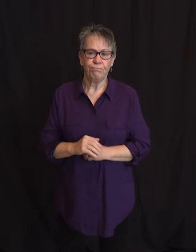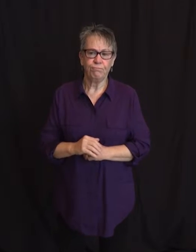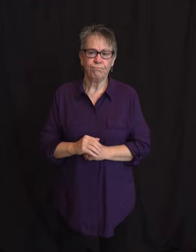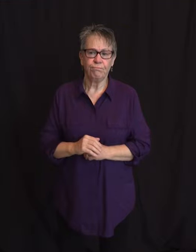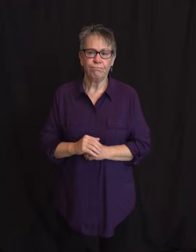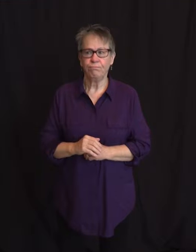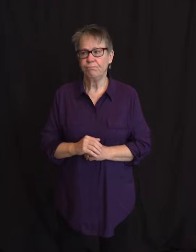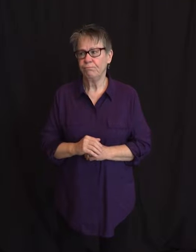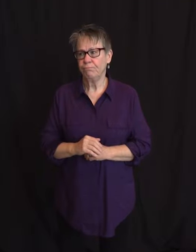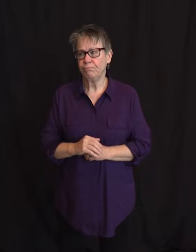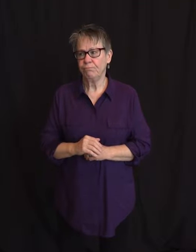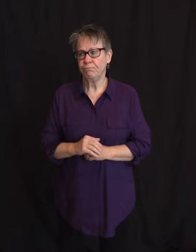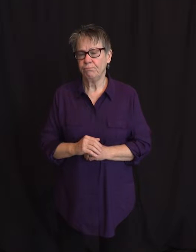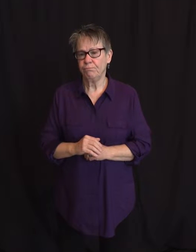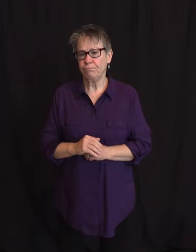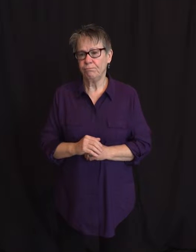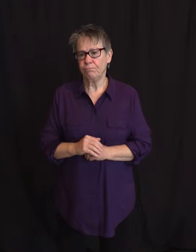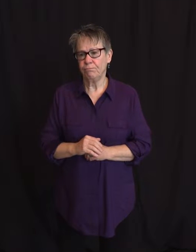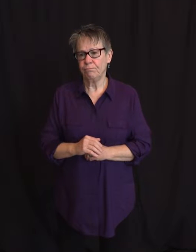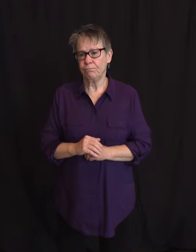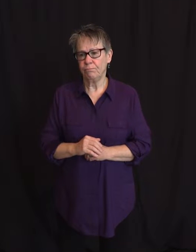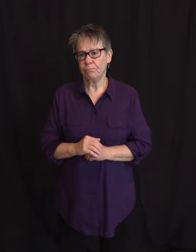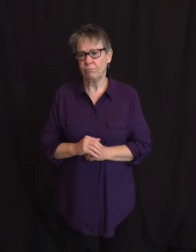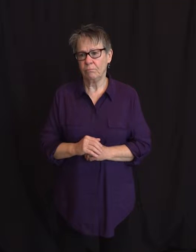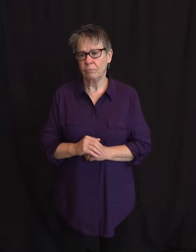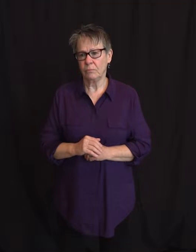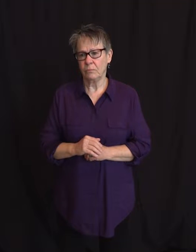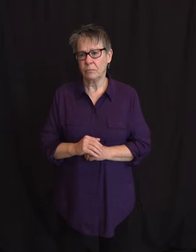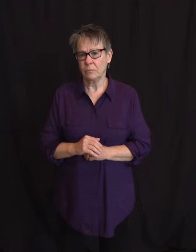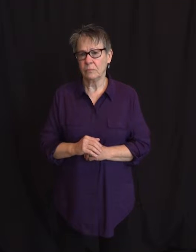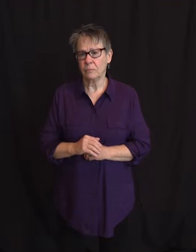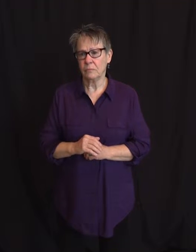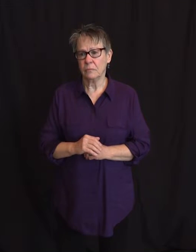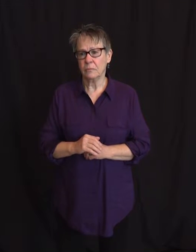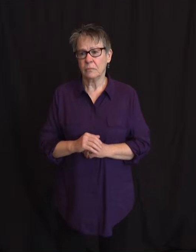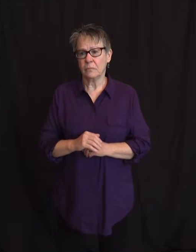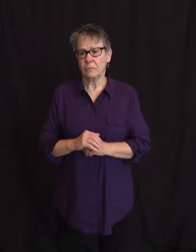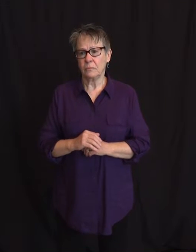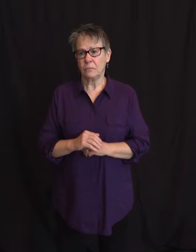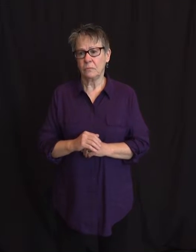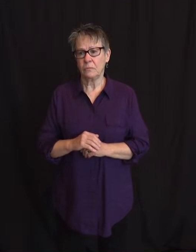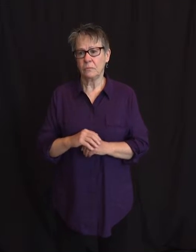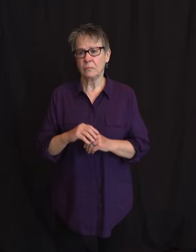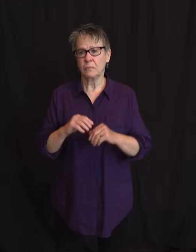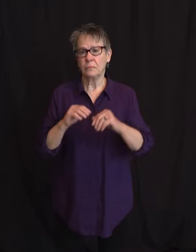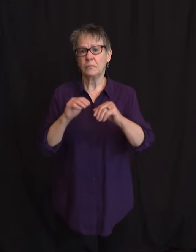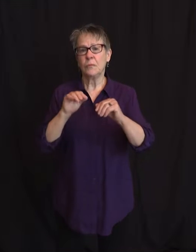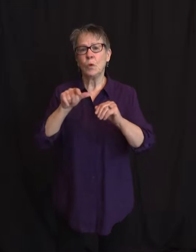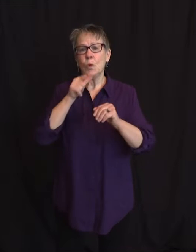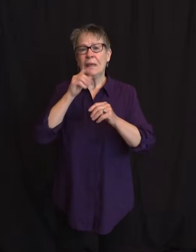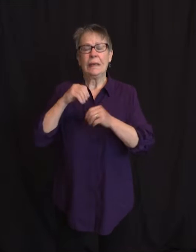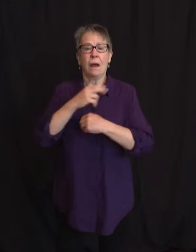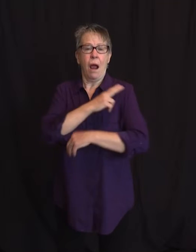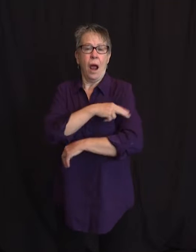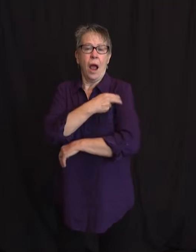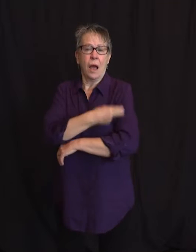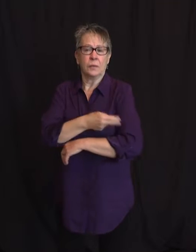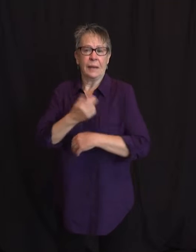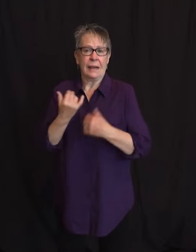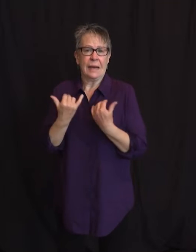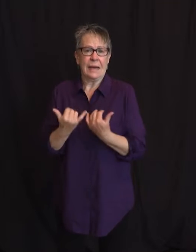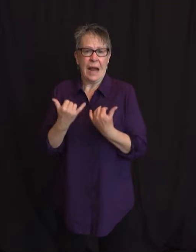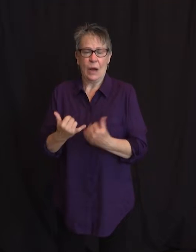complications. In our healthcare system, as of last night's reporting, there were 6,407 patients hospitalized